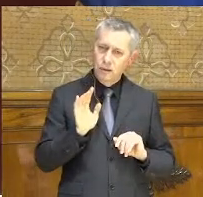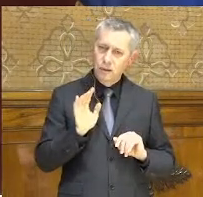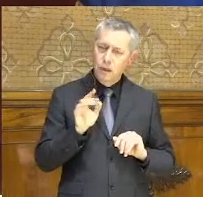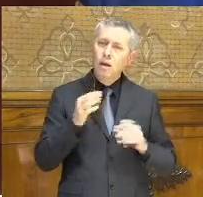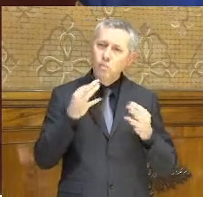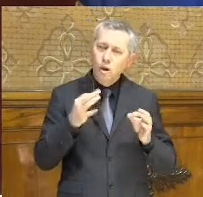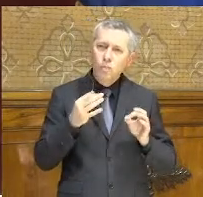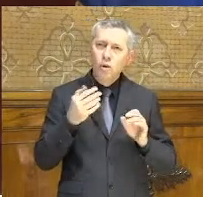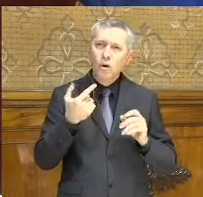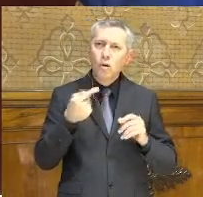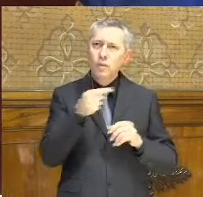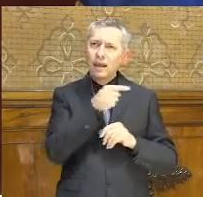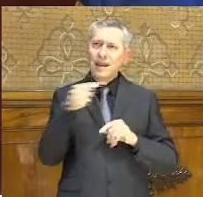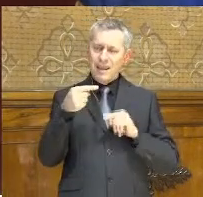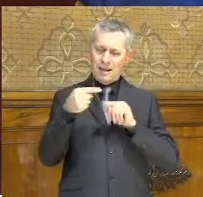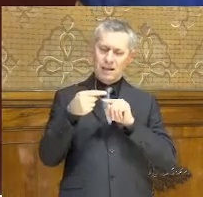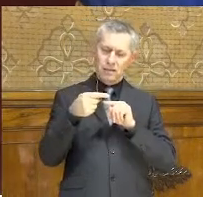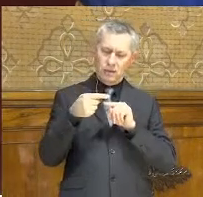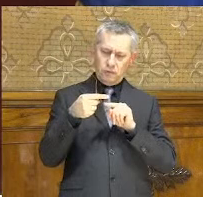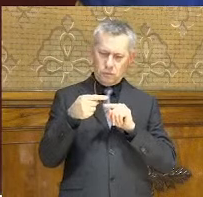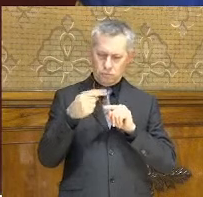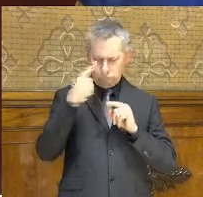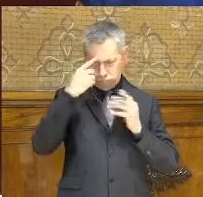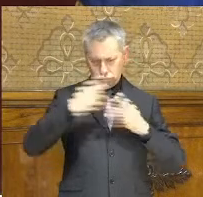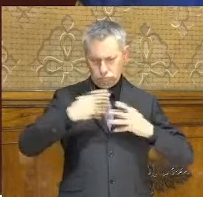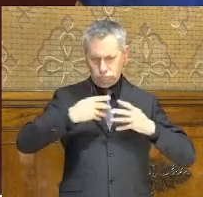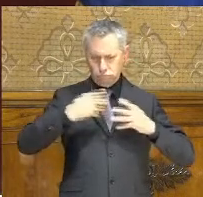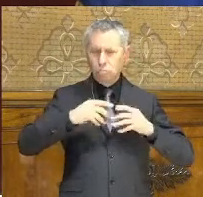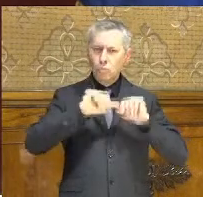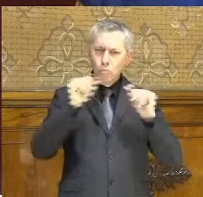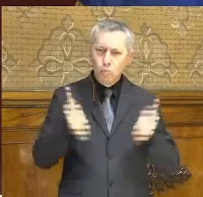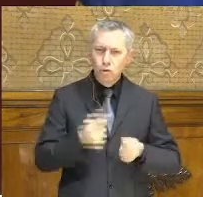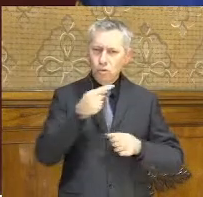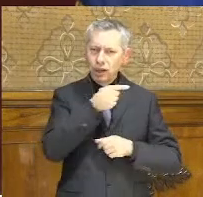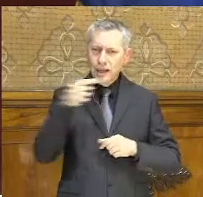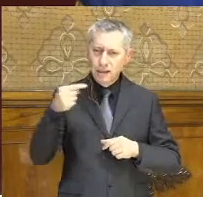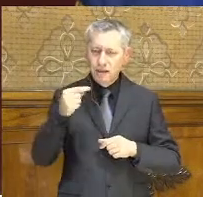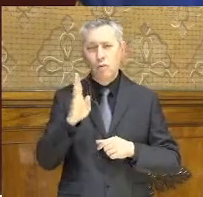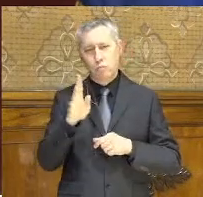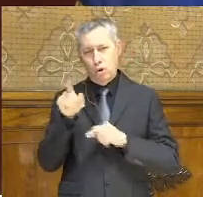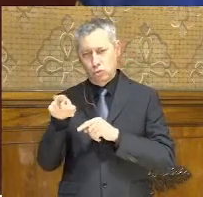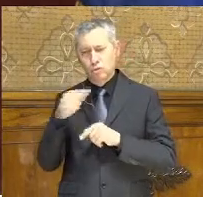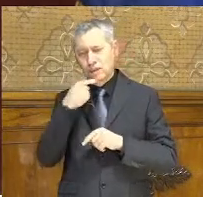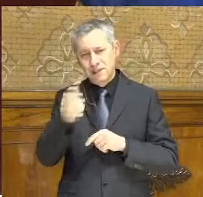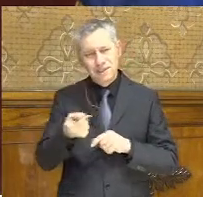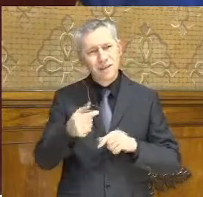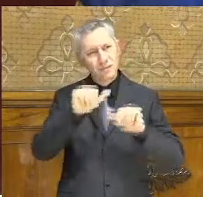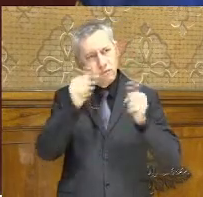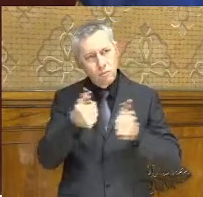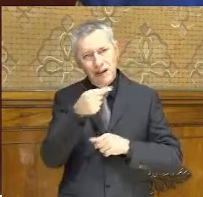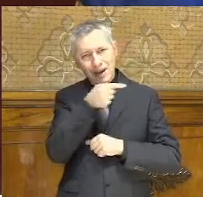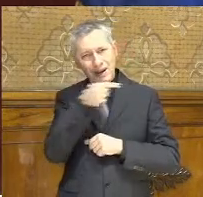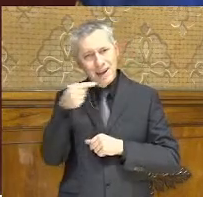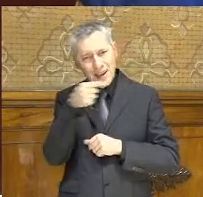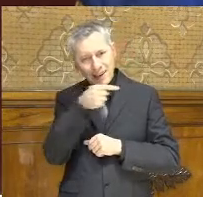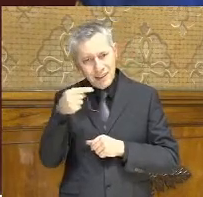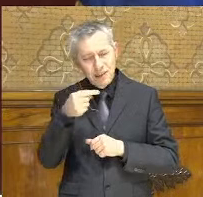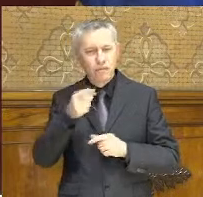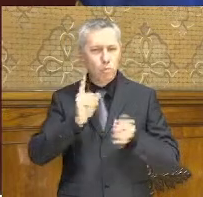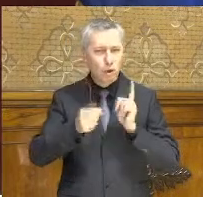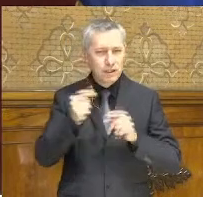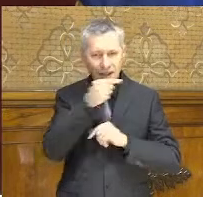way that Baldwin talks about in relation to what I've talked about as negative politics